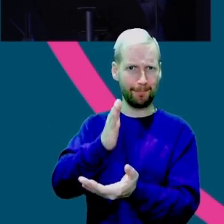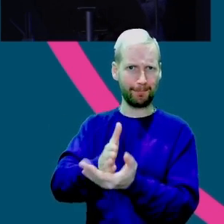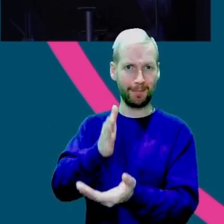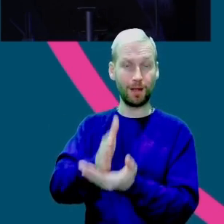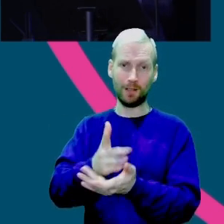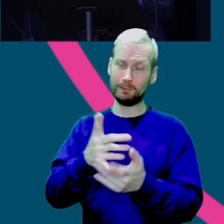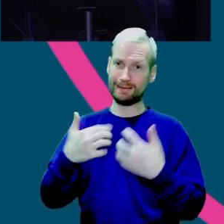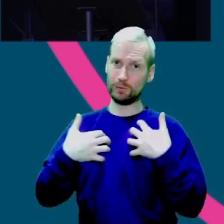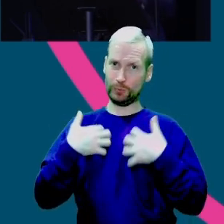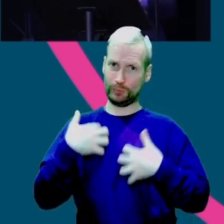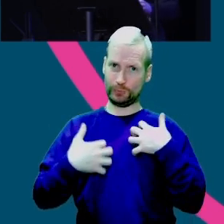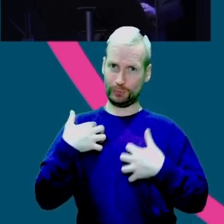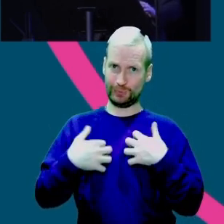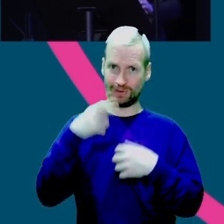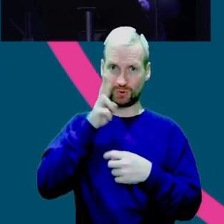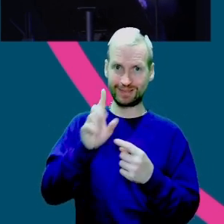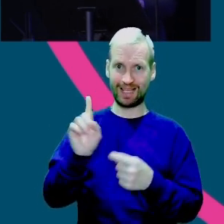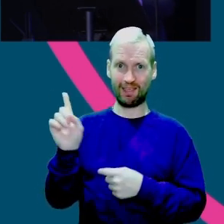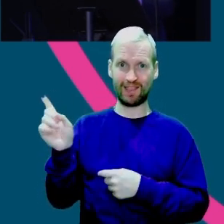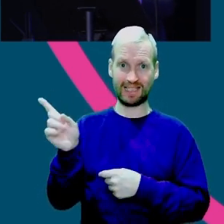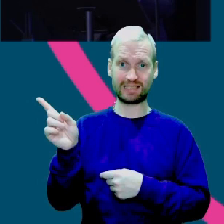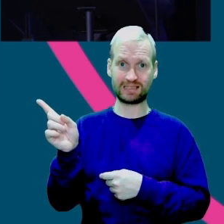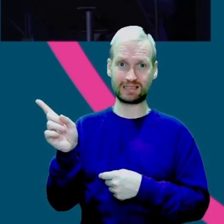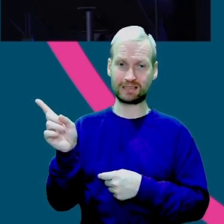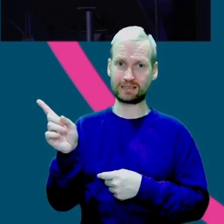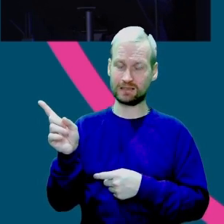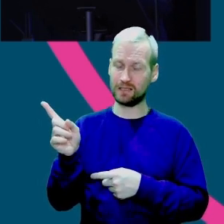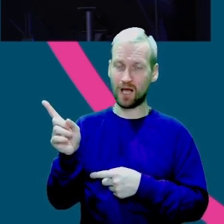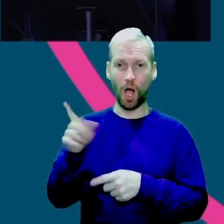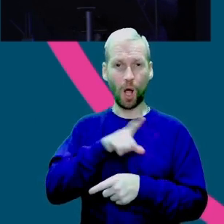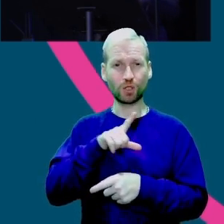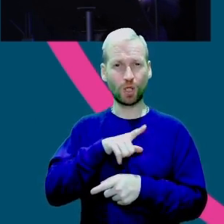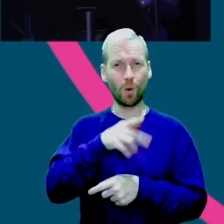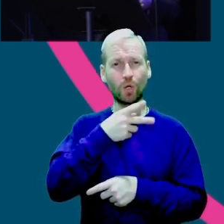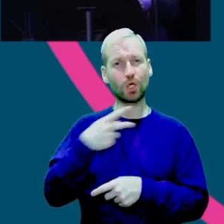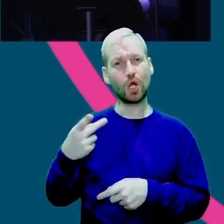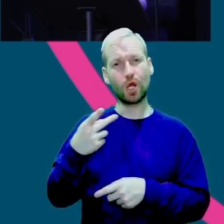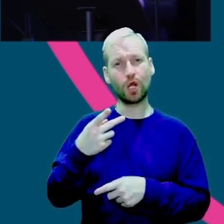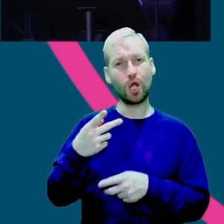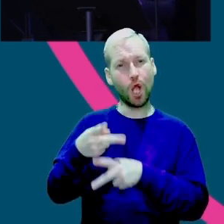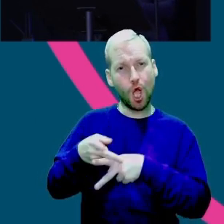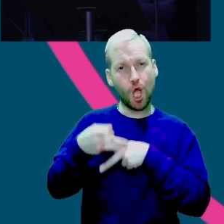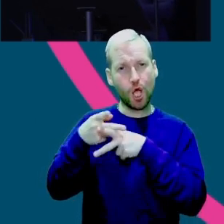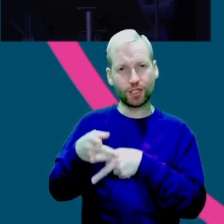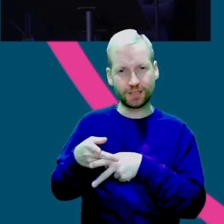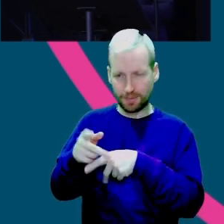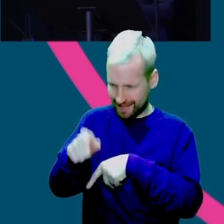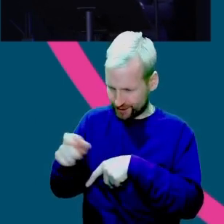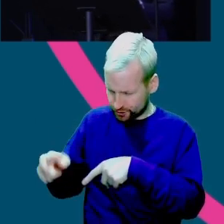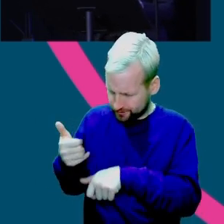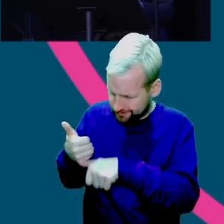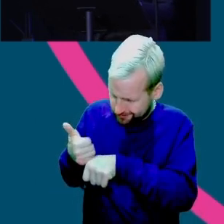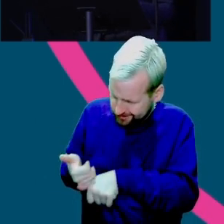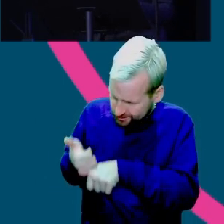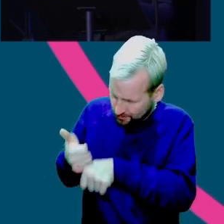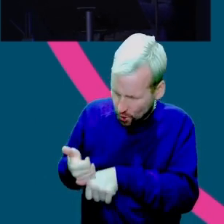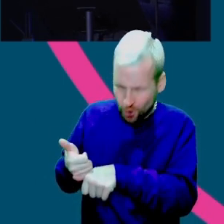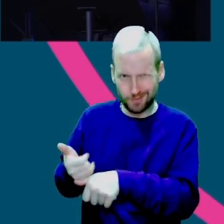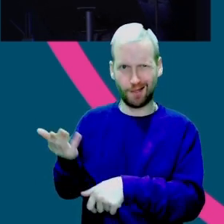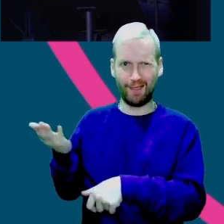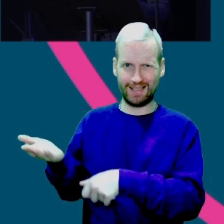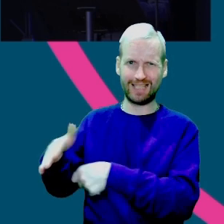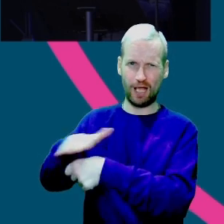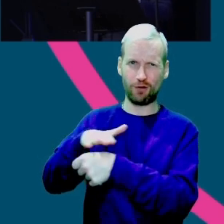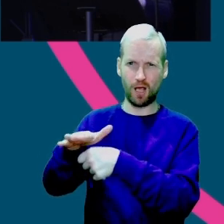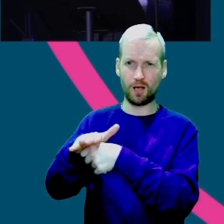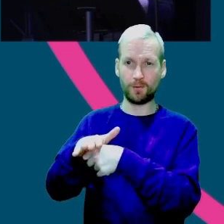really looking forward to seeing it and nursing our patients in this area. And the same with the 4-bedded bay on the next